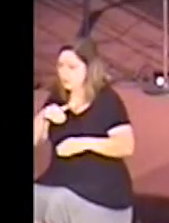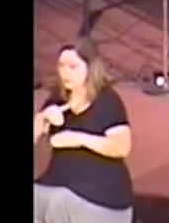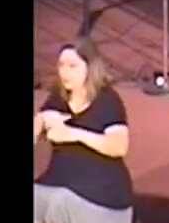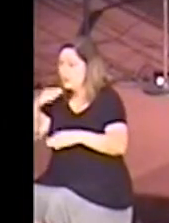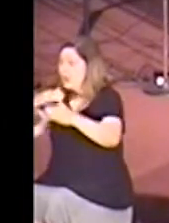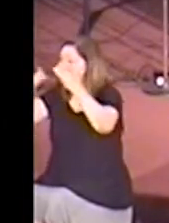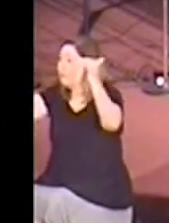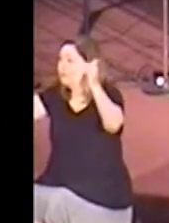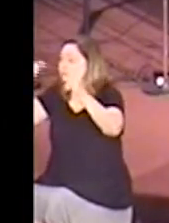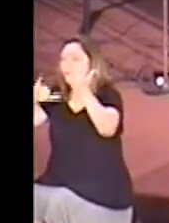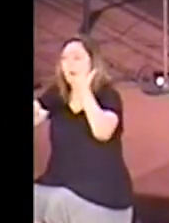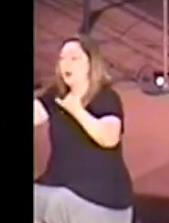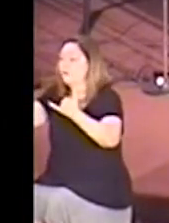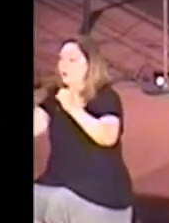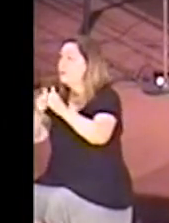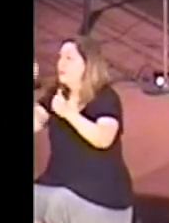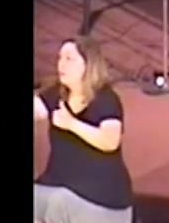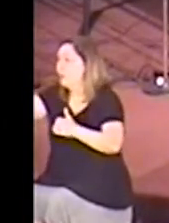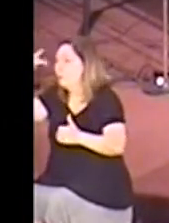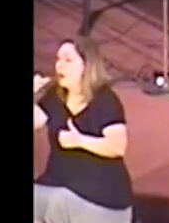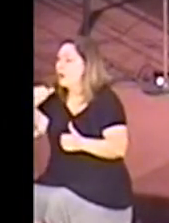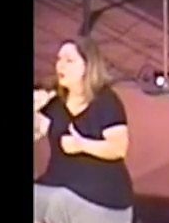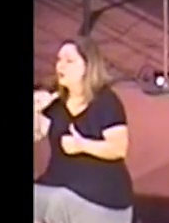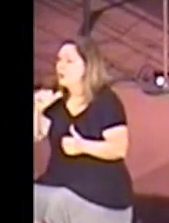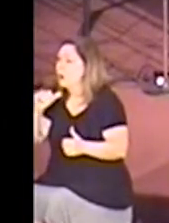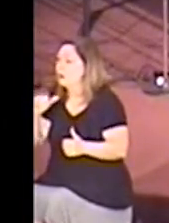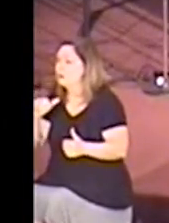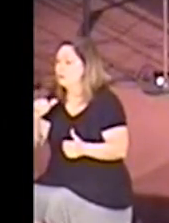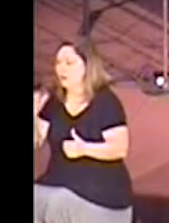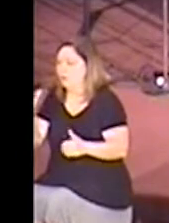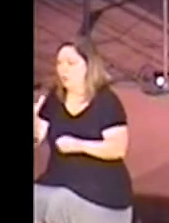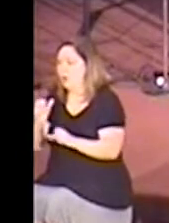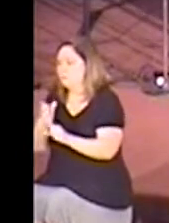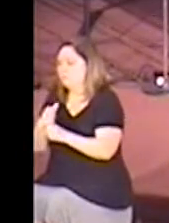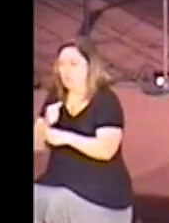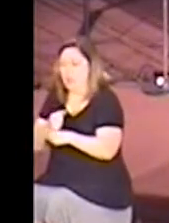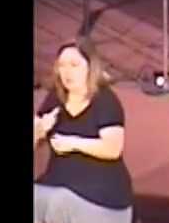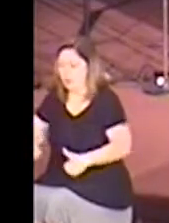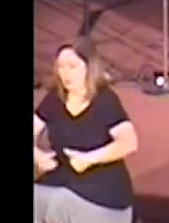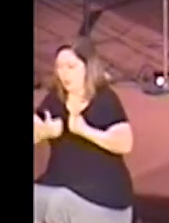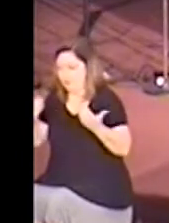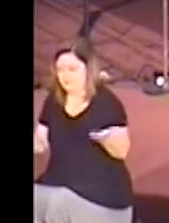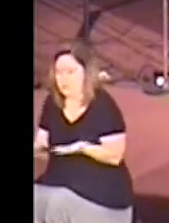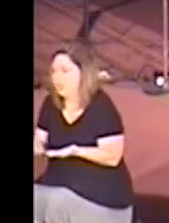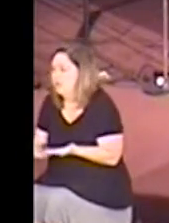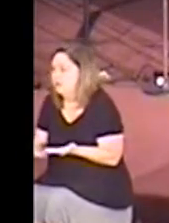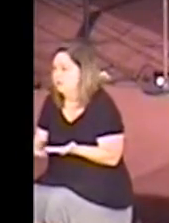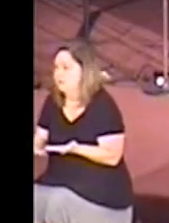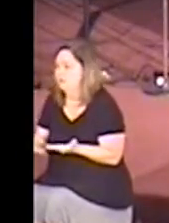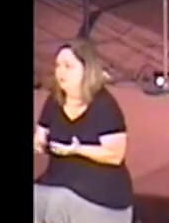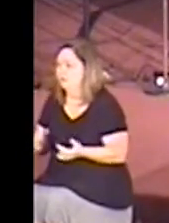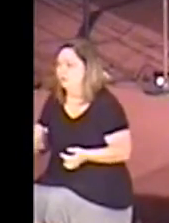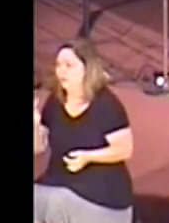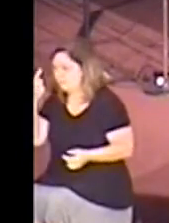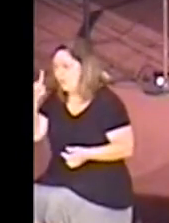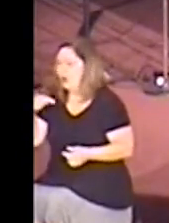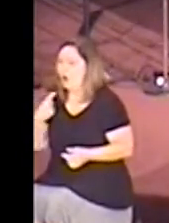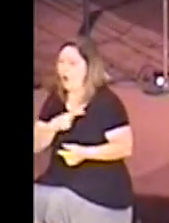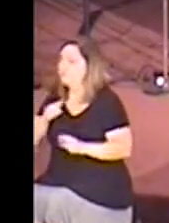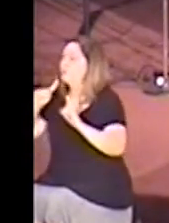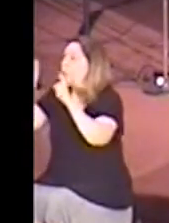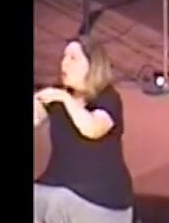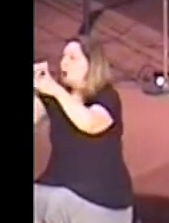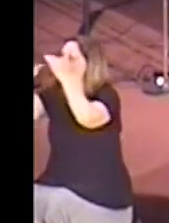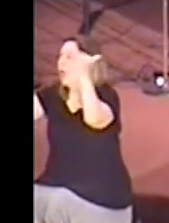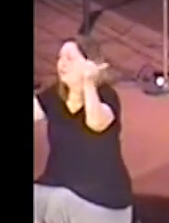didn't he just create heaven in the first place? Why do we have to go through this life in order to reach eternity with him, where there is no